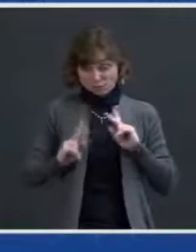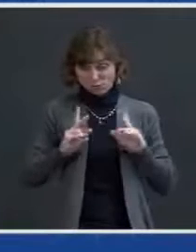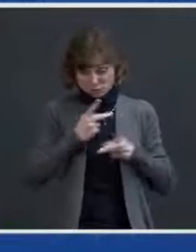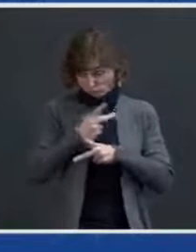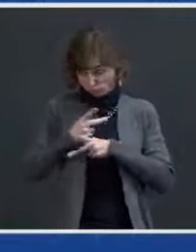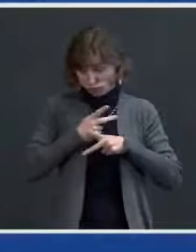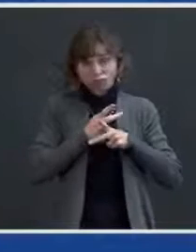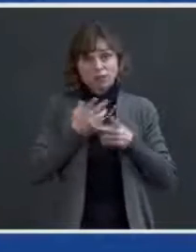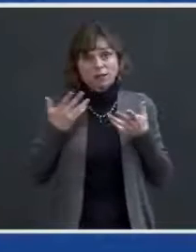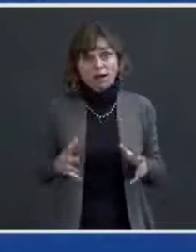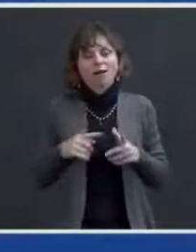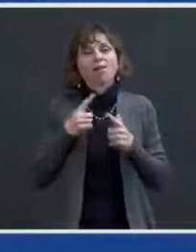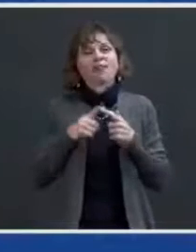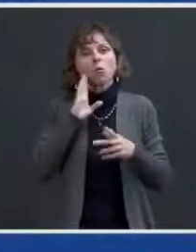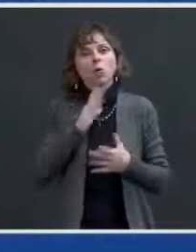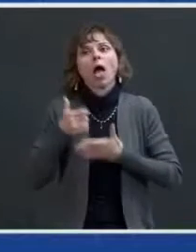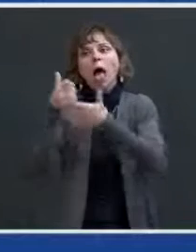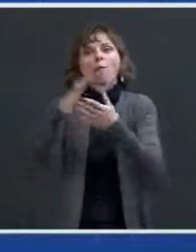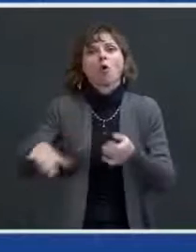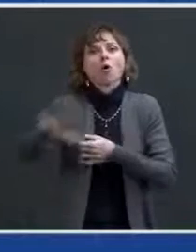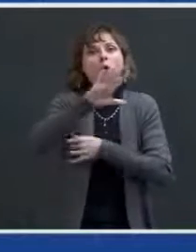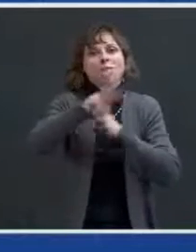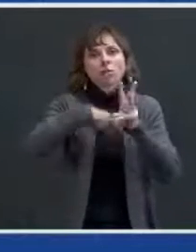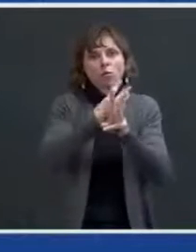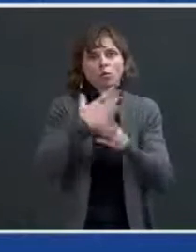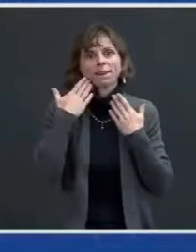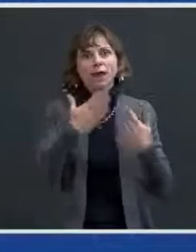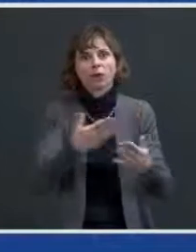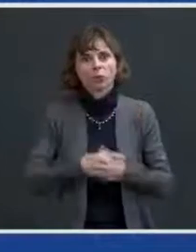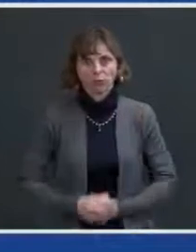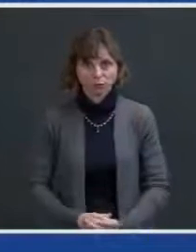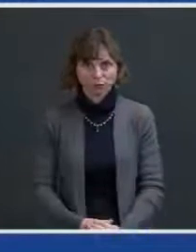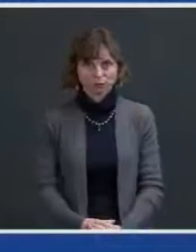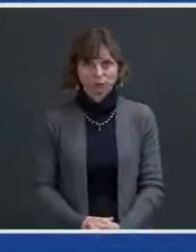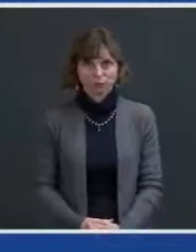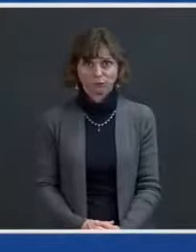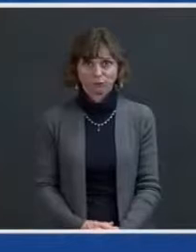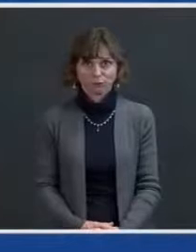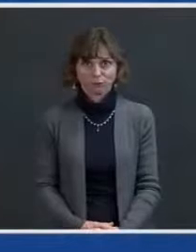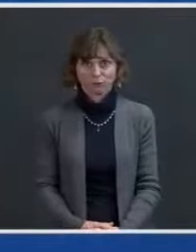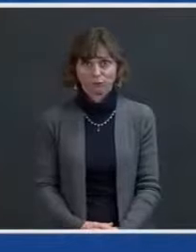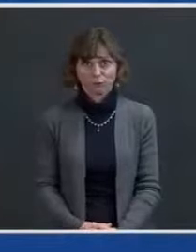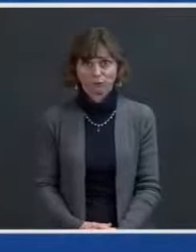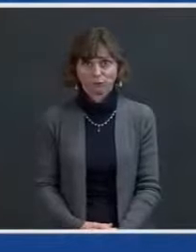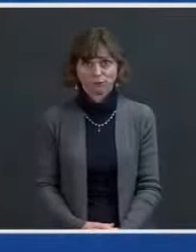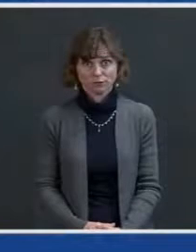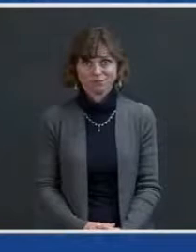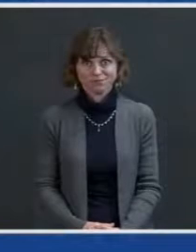try to help the rest of the world. Thank you. Is there a question? Republicans voted